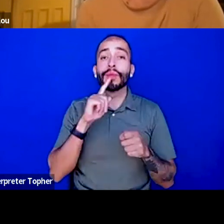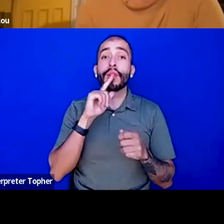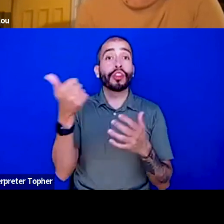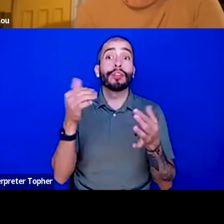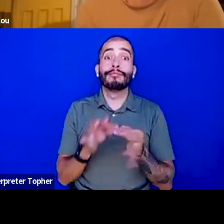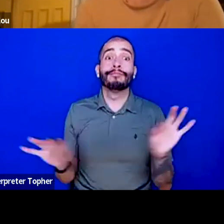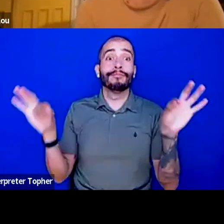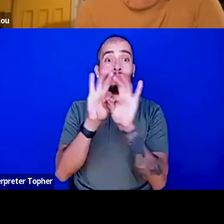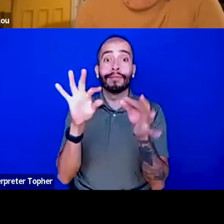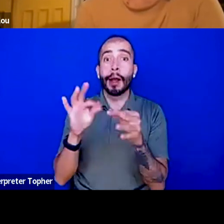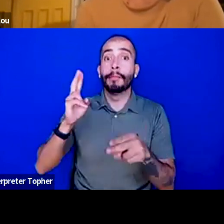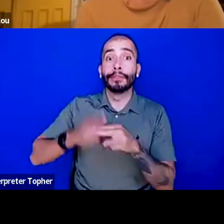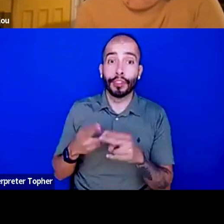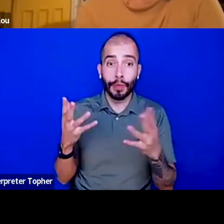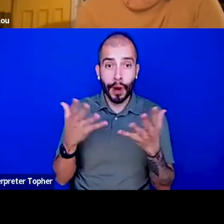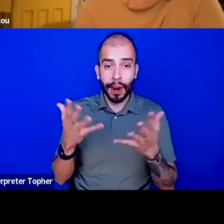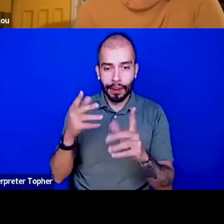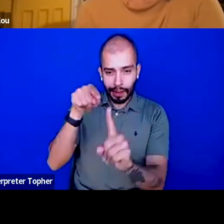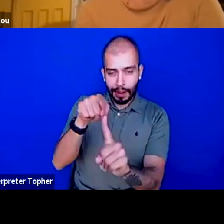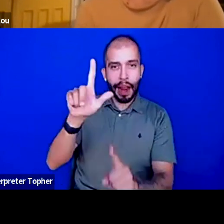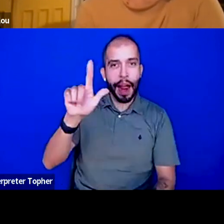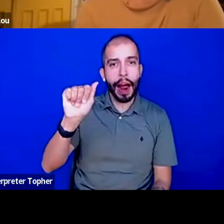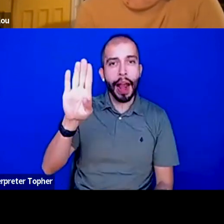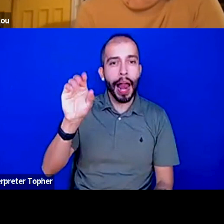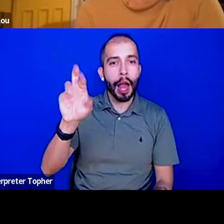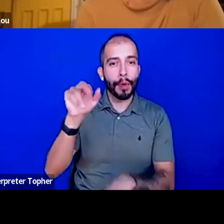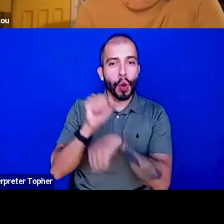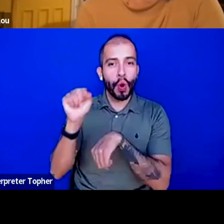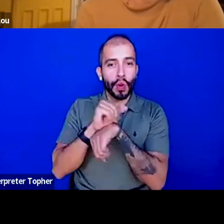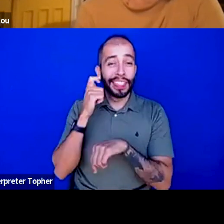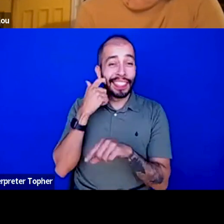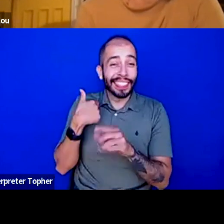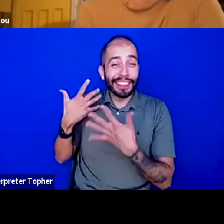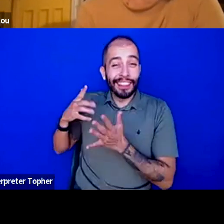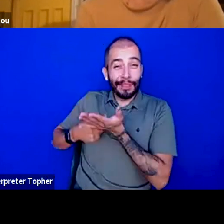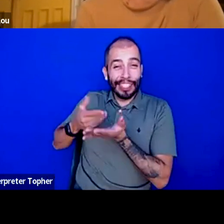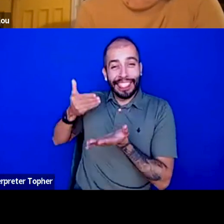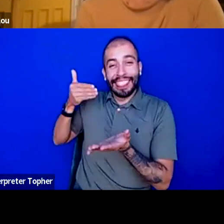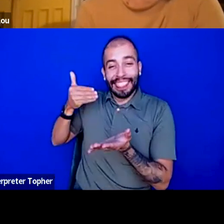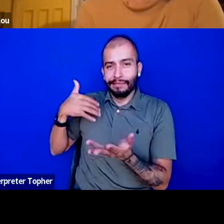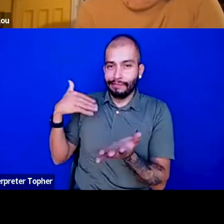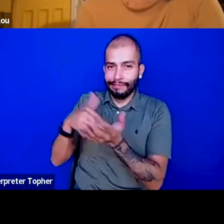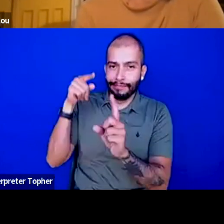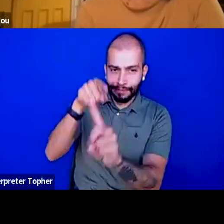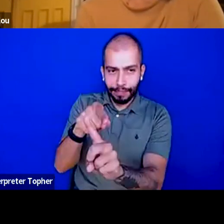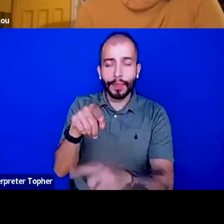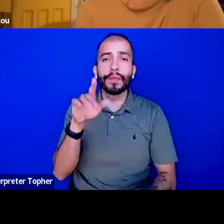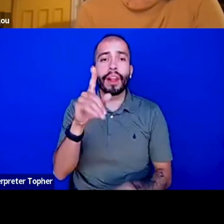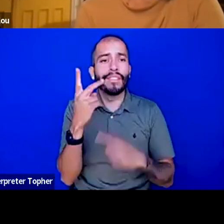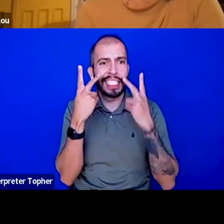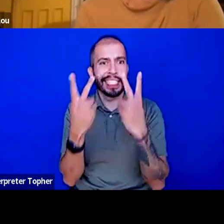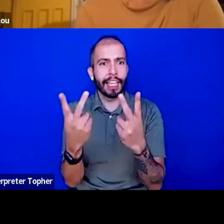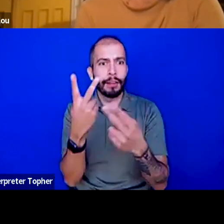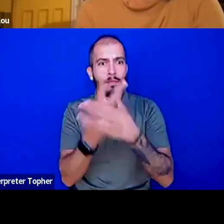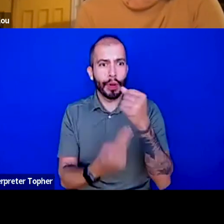labor that I was talking about earlier, because you also see both during the period of chattel slavery